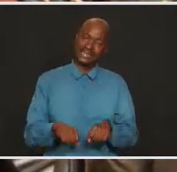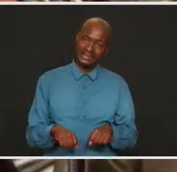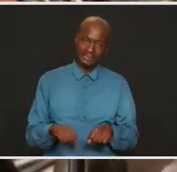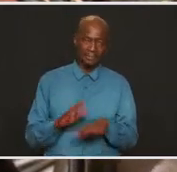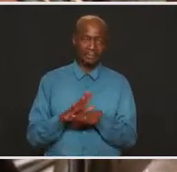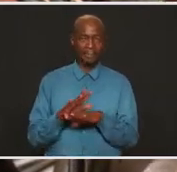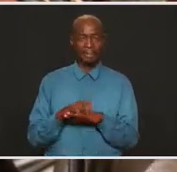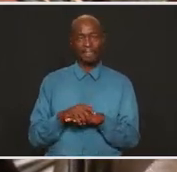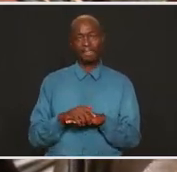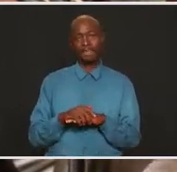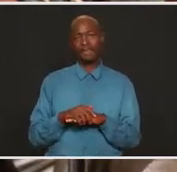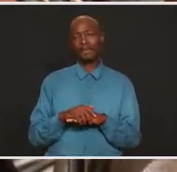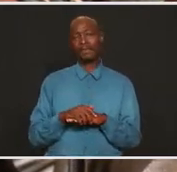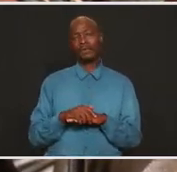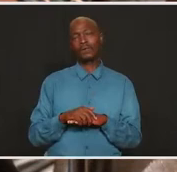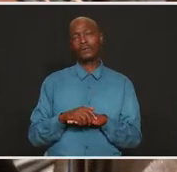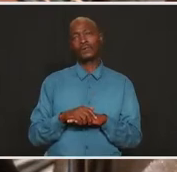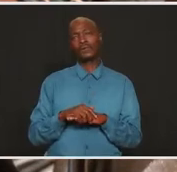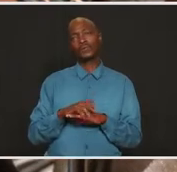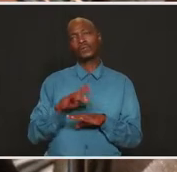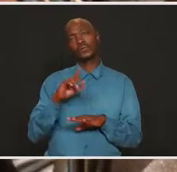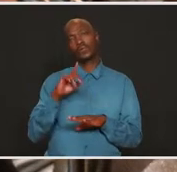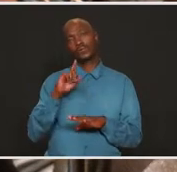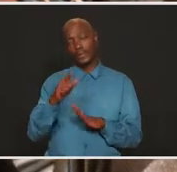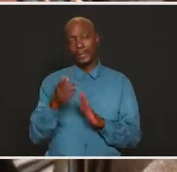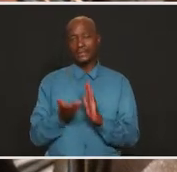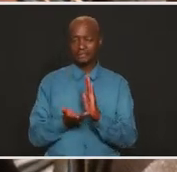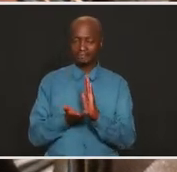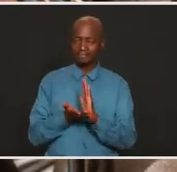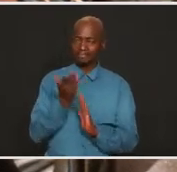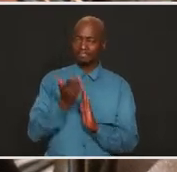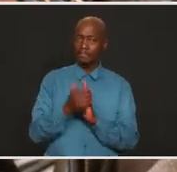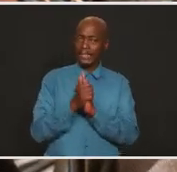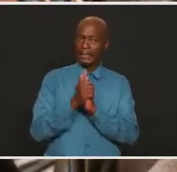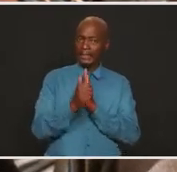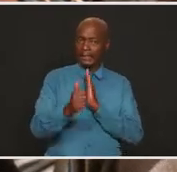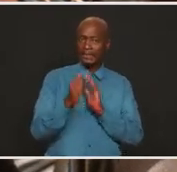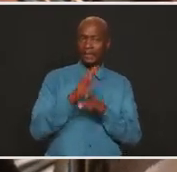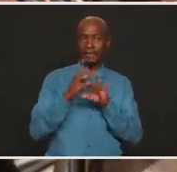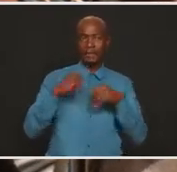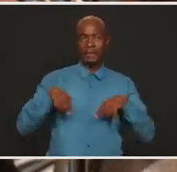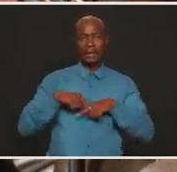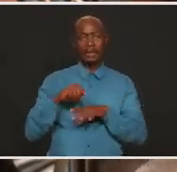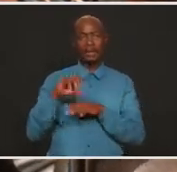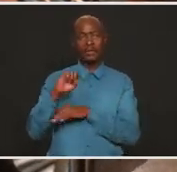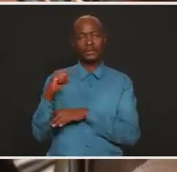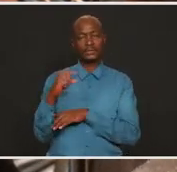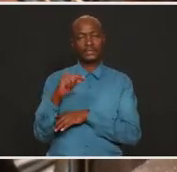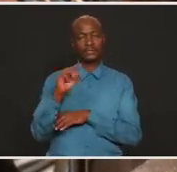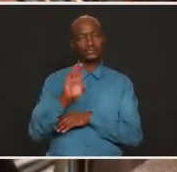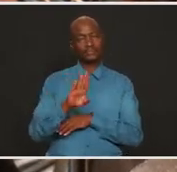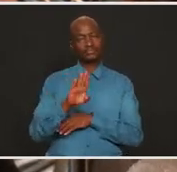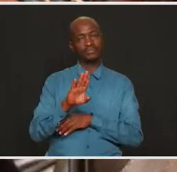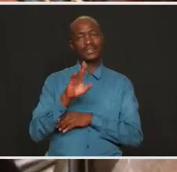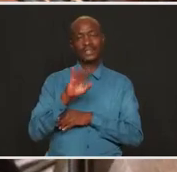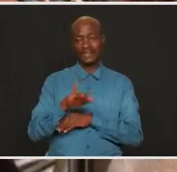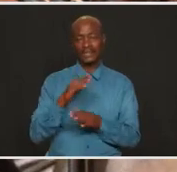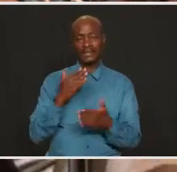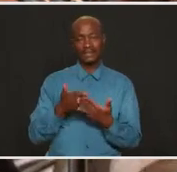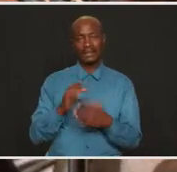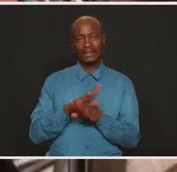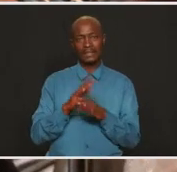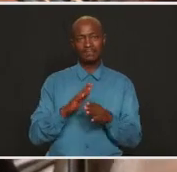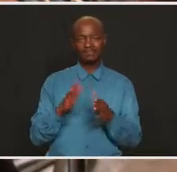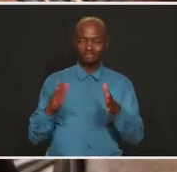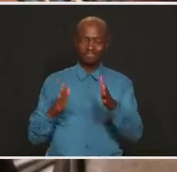we need to make sure that we're upskilling our STP members so that they are able to